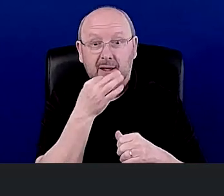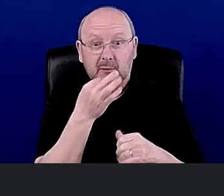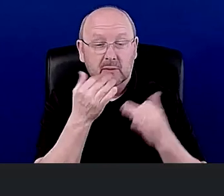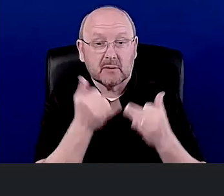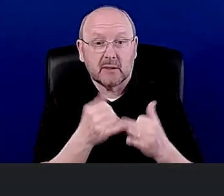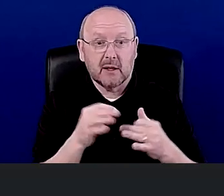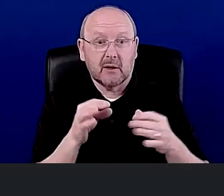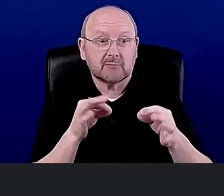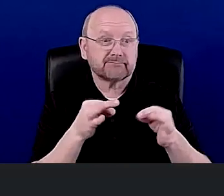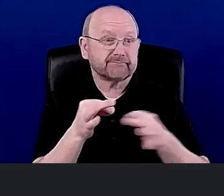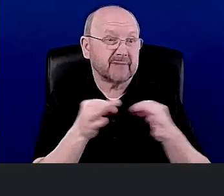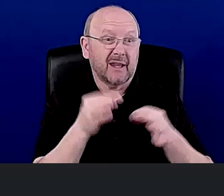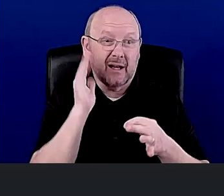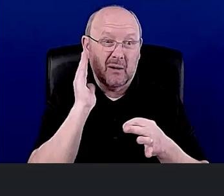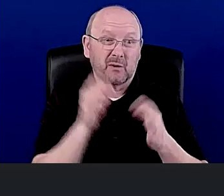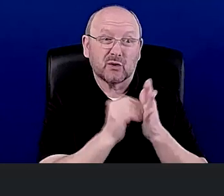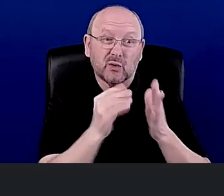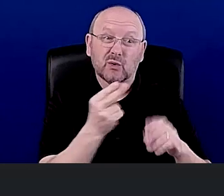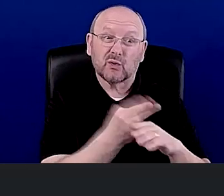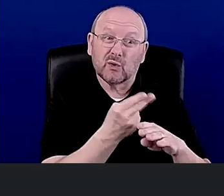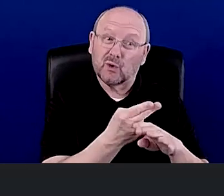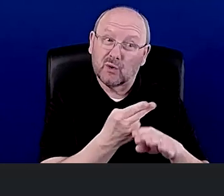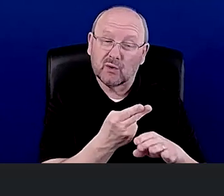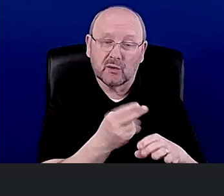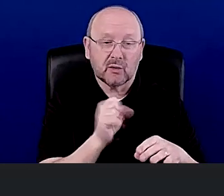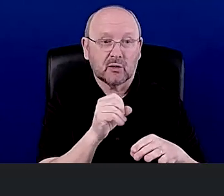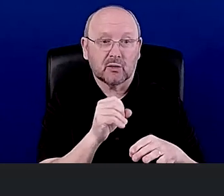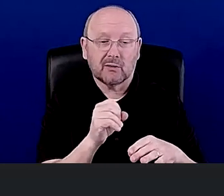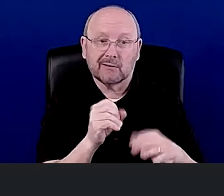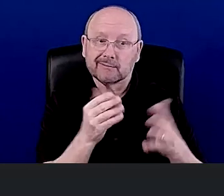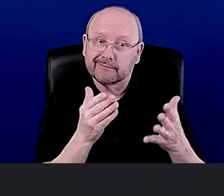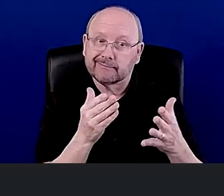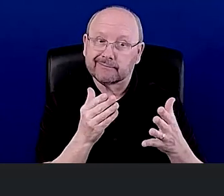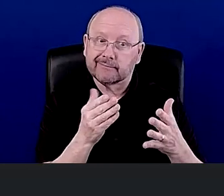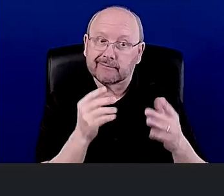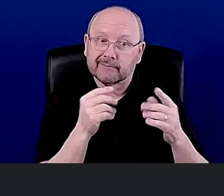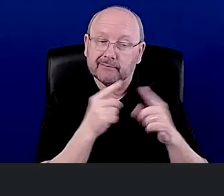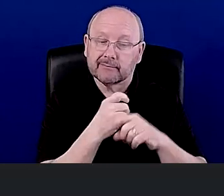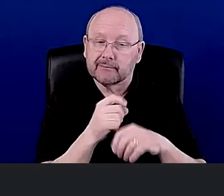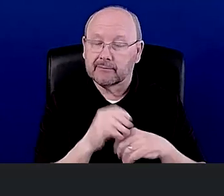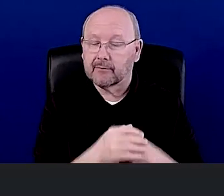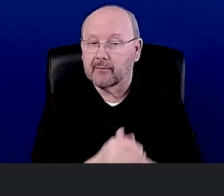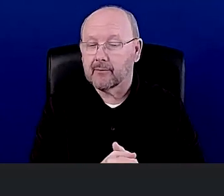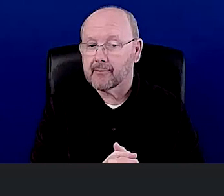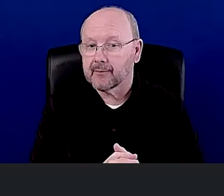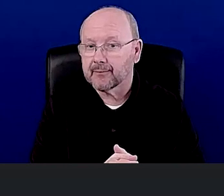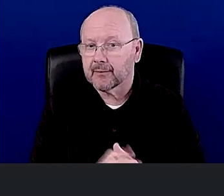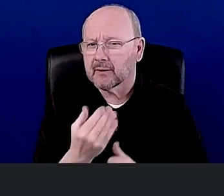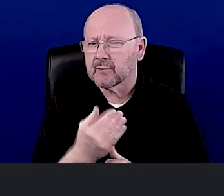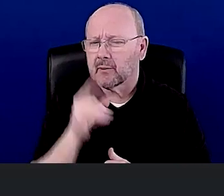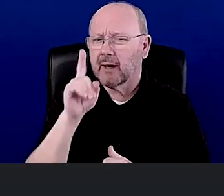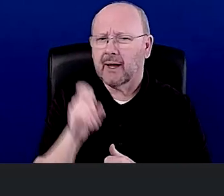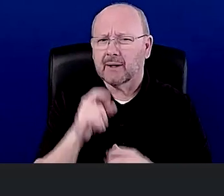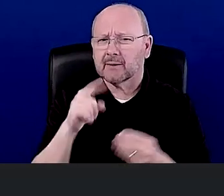And so, sorry. Is there software put in place or coming into effect